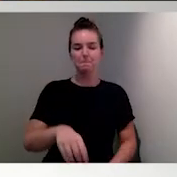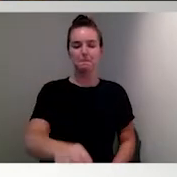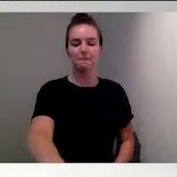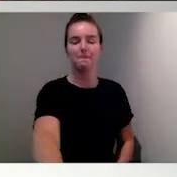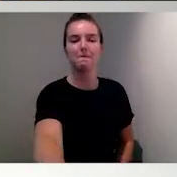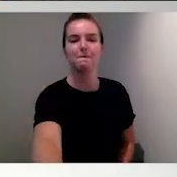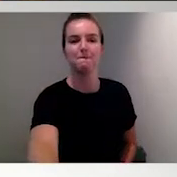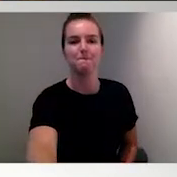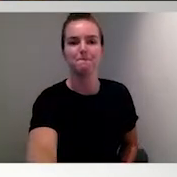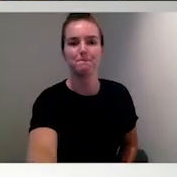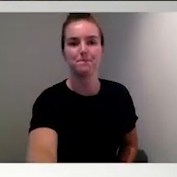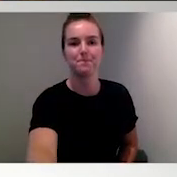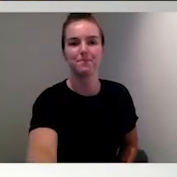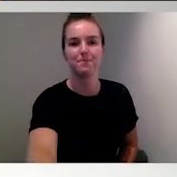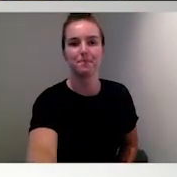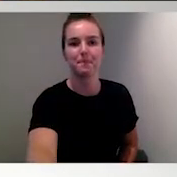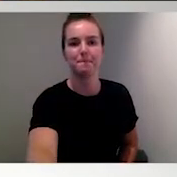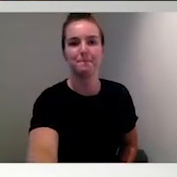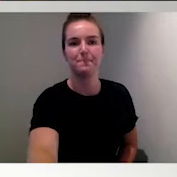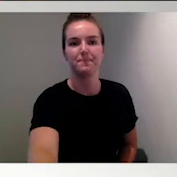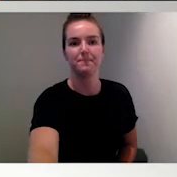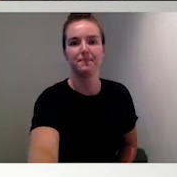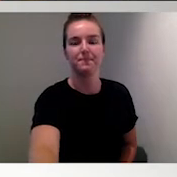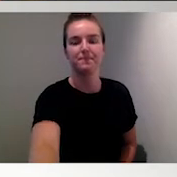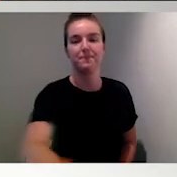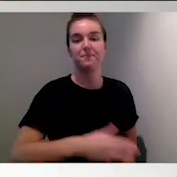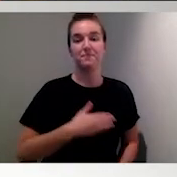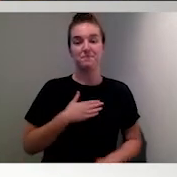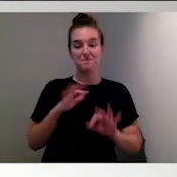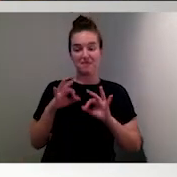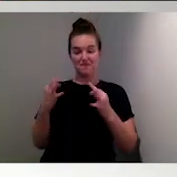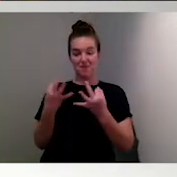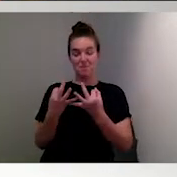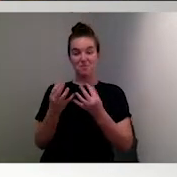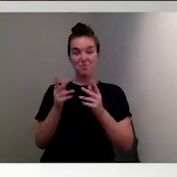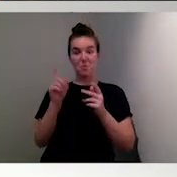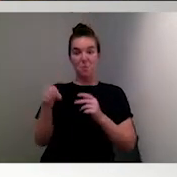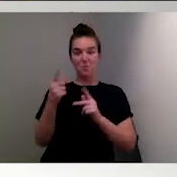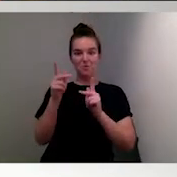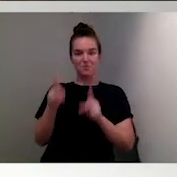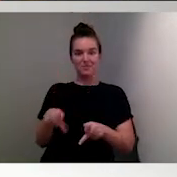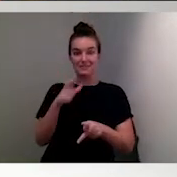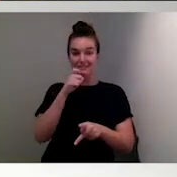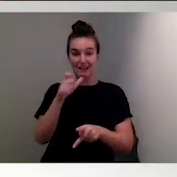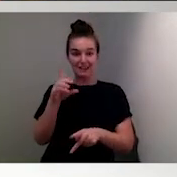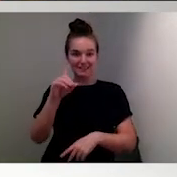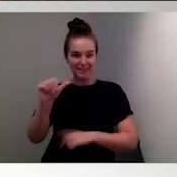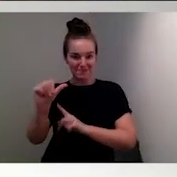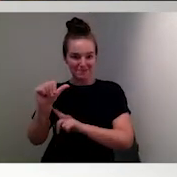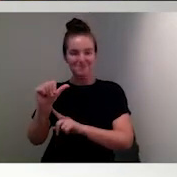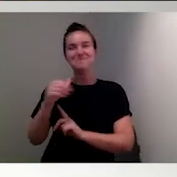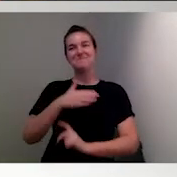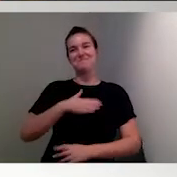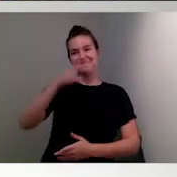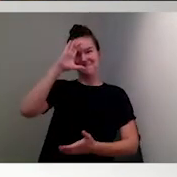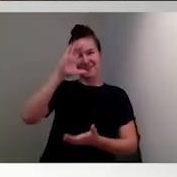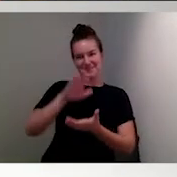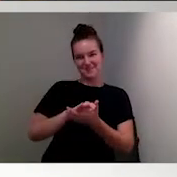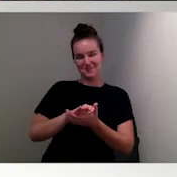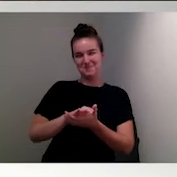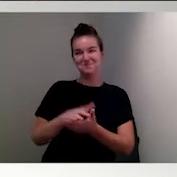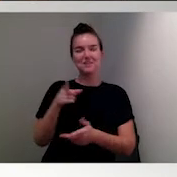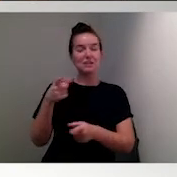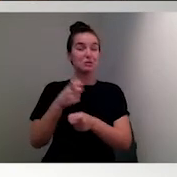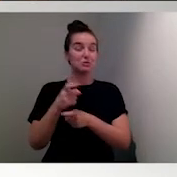So the only one who doesn't have a disability in my family is my husband, and he jokes with us all the time about writing